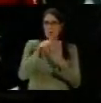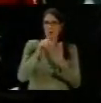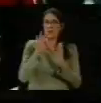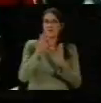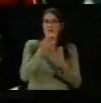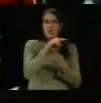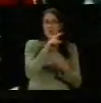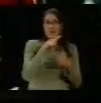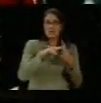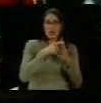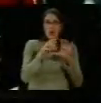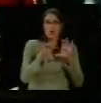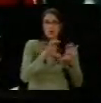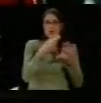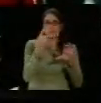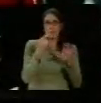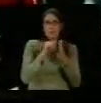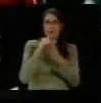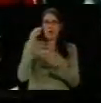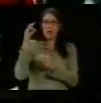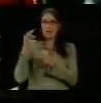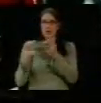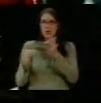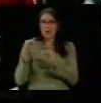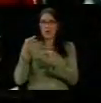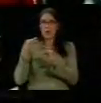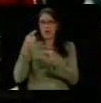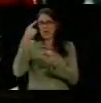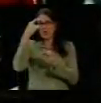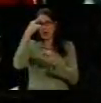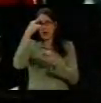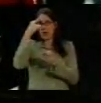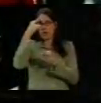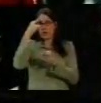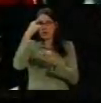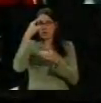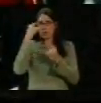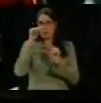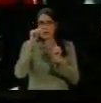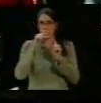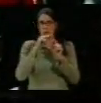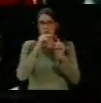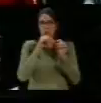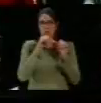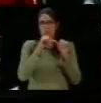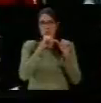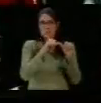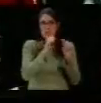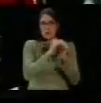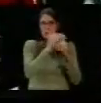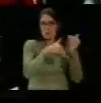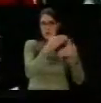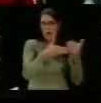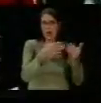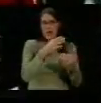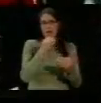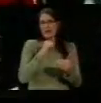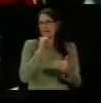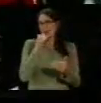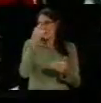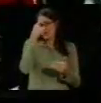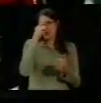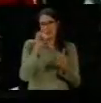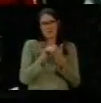court determined to be some sort of a slight of the process. And I don't think that that's